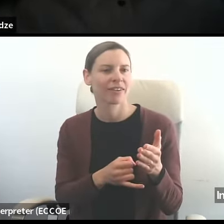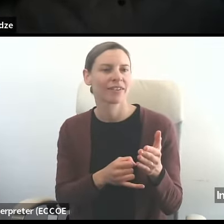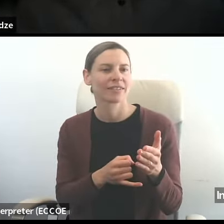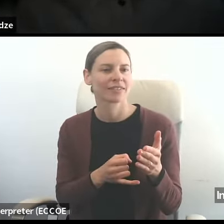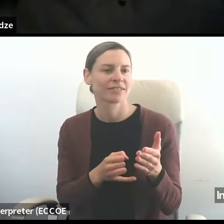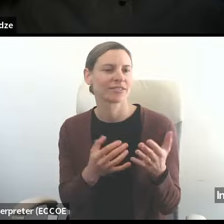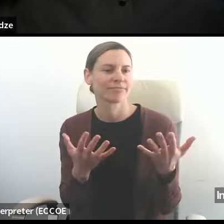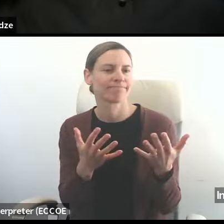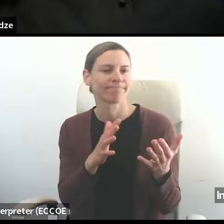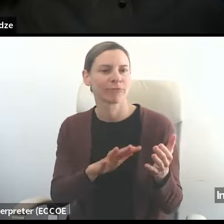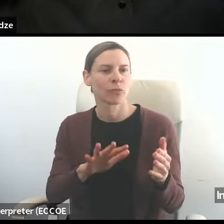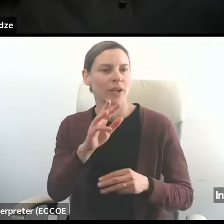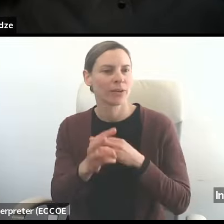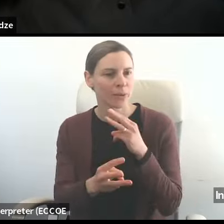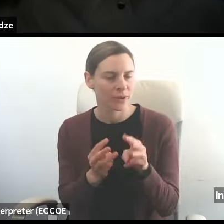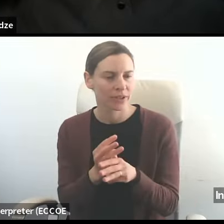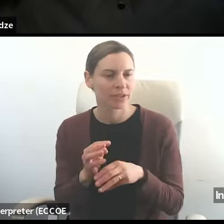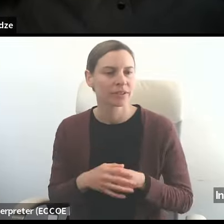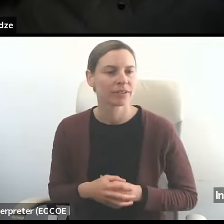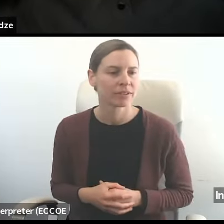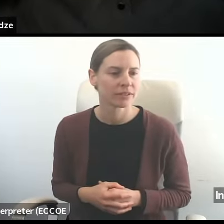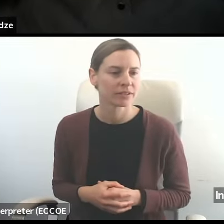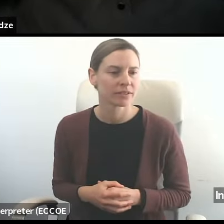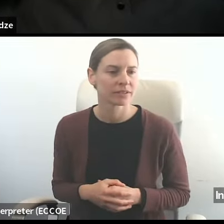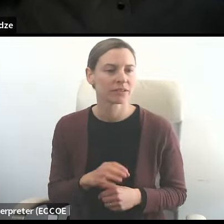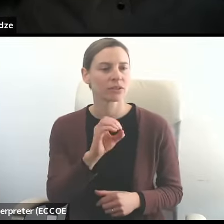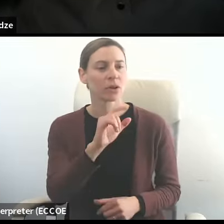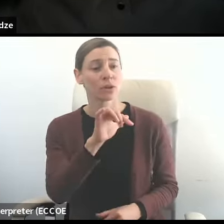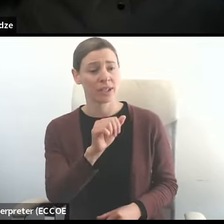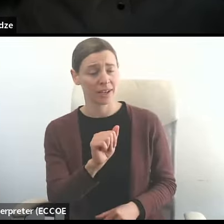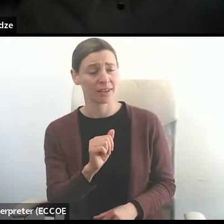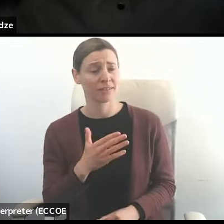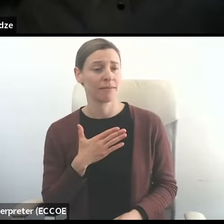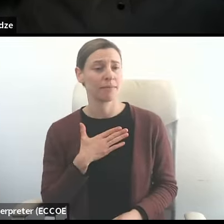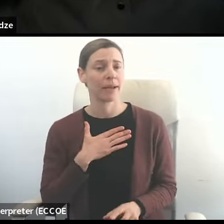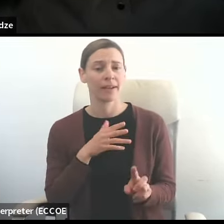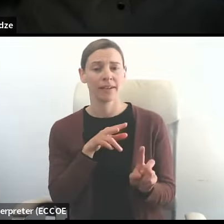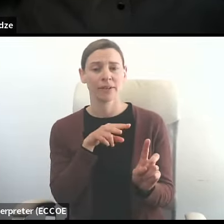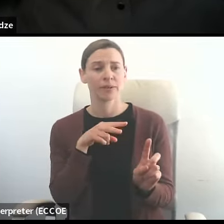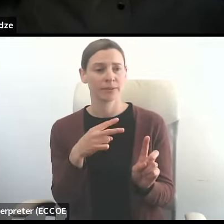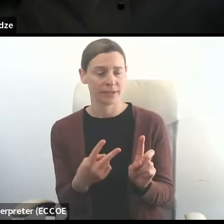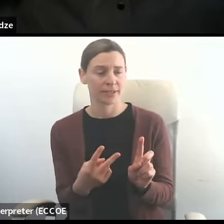I think I would say, like, from my point of view,